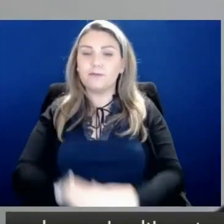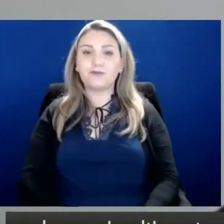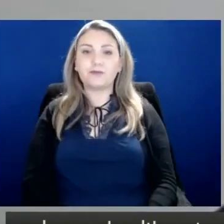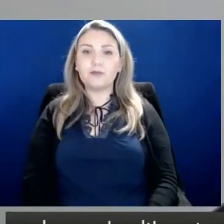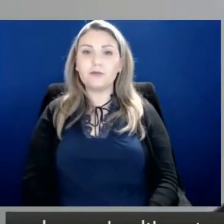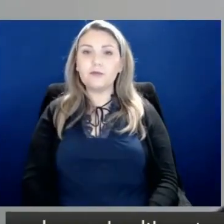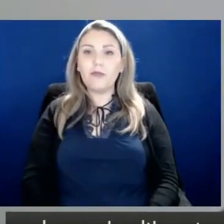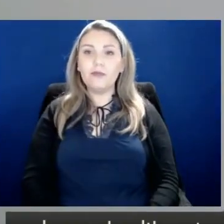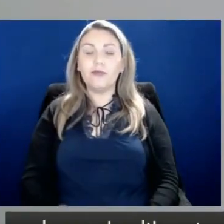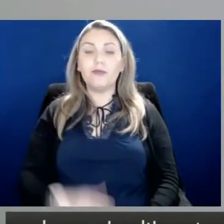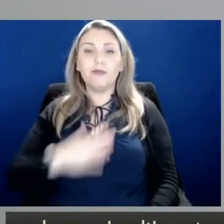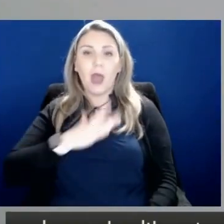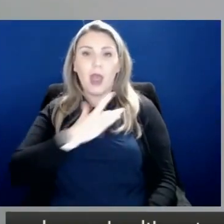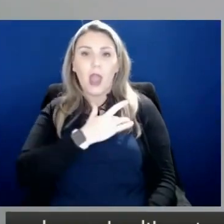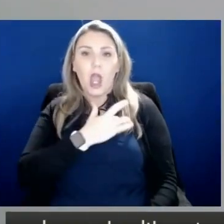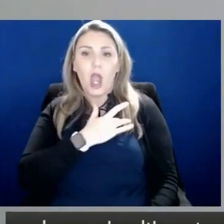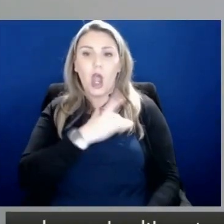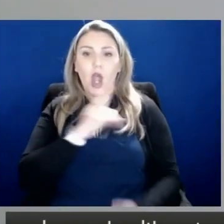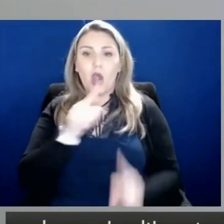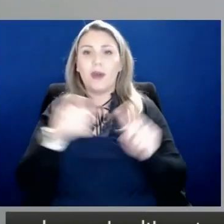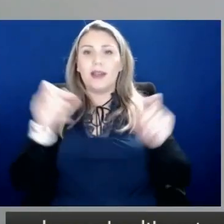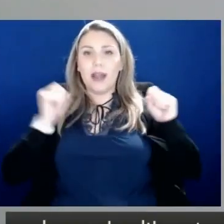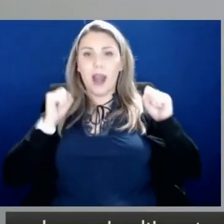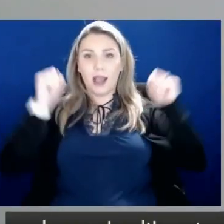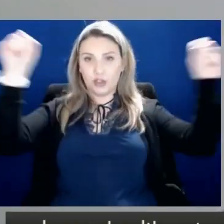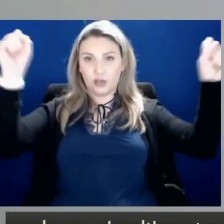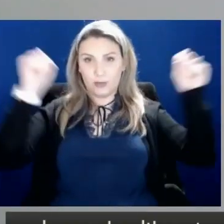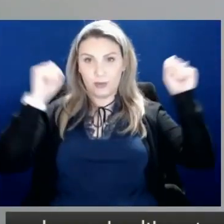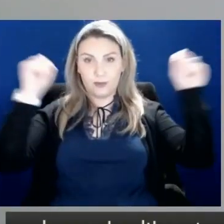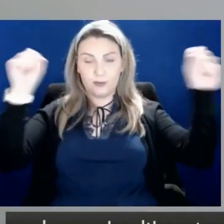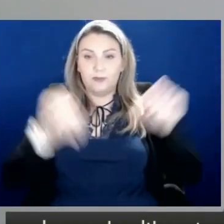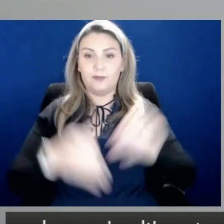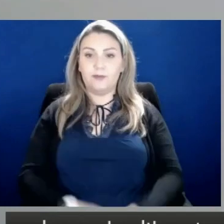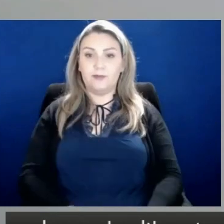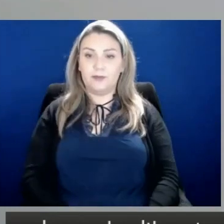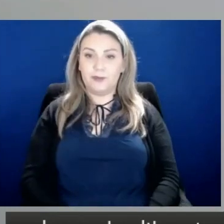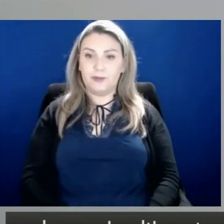Yeah, my heart issues come up when I exercise.